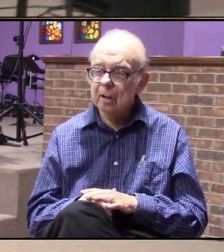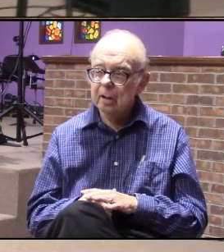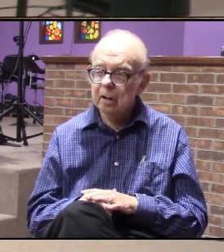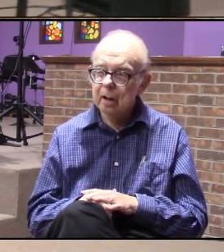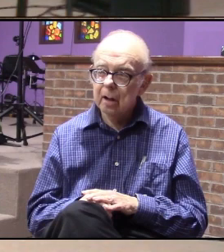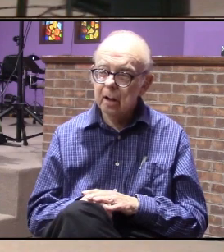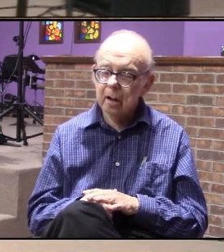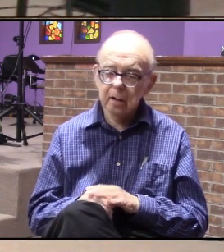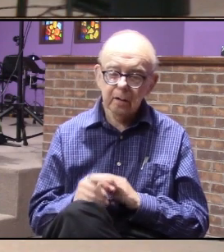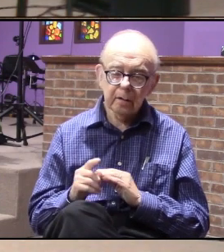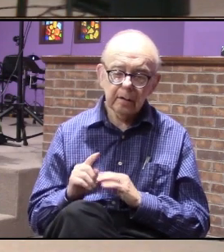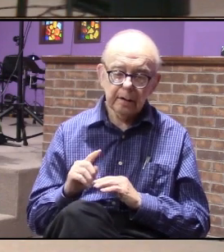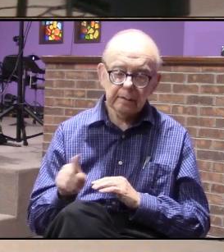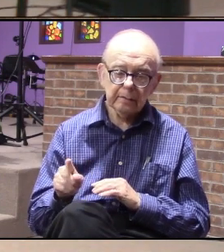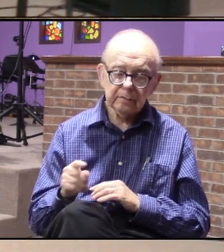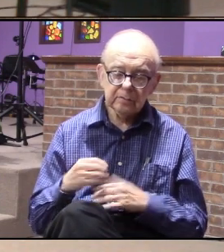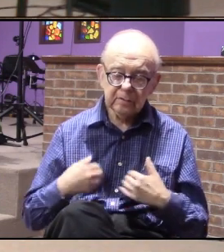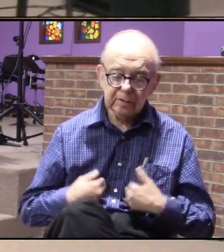So they're stuck.